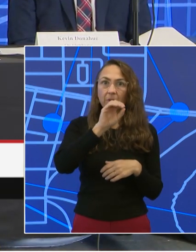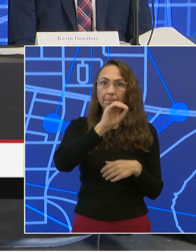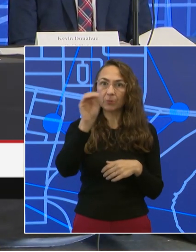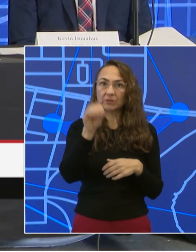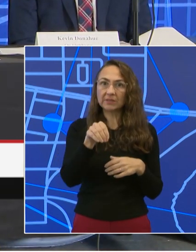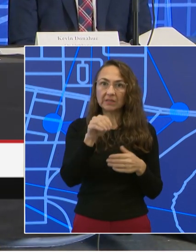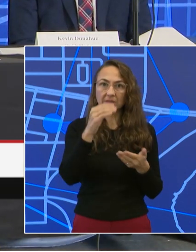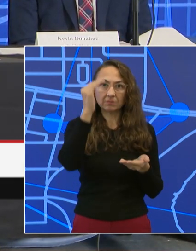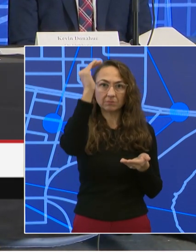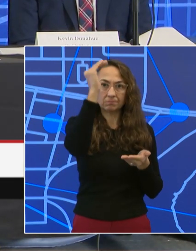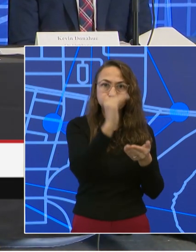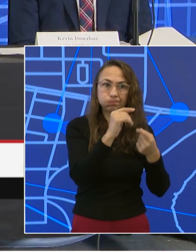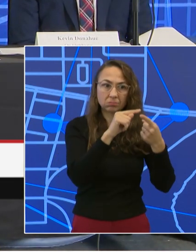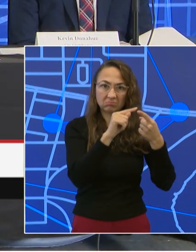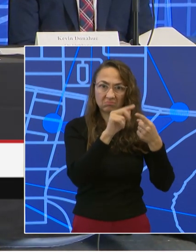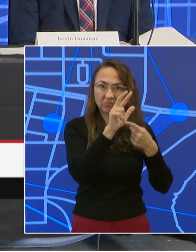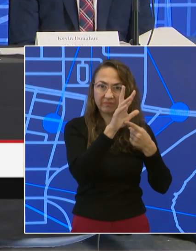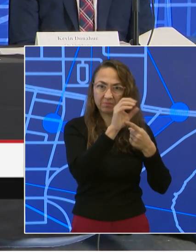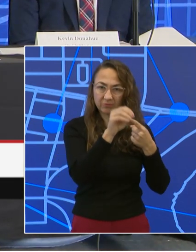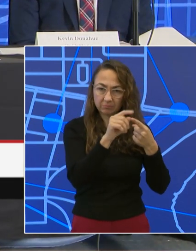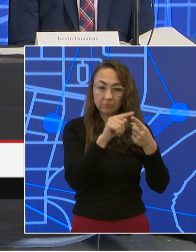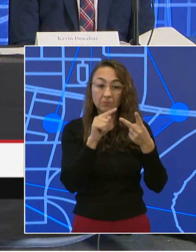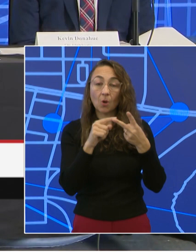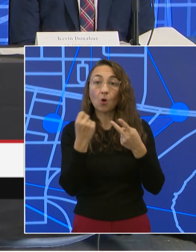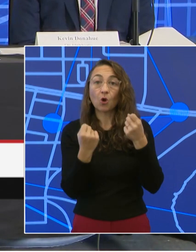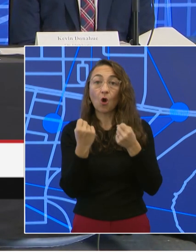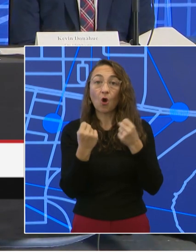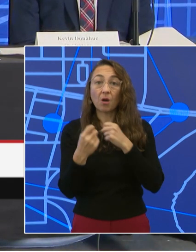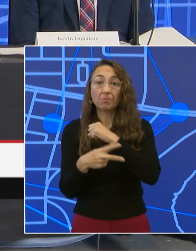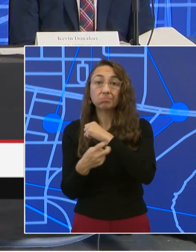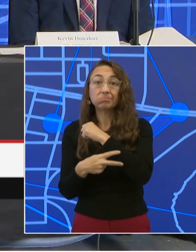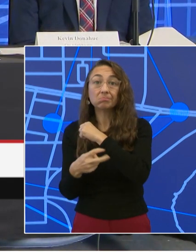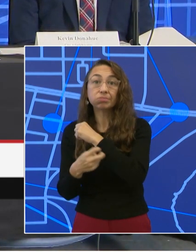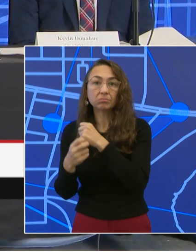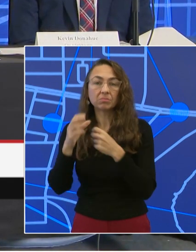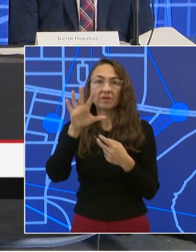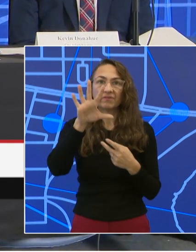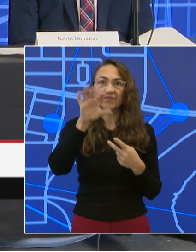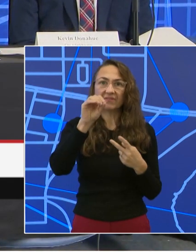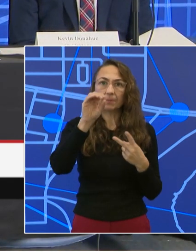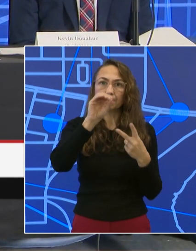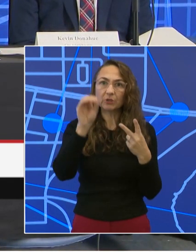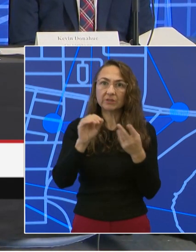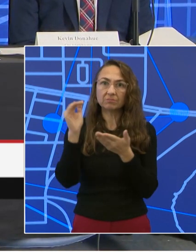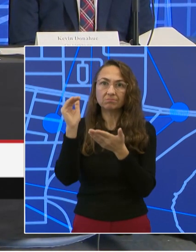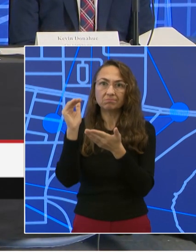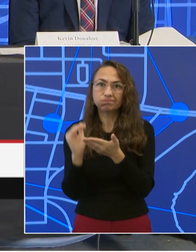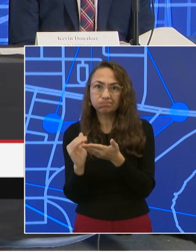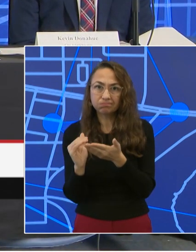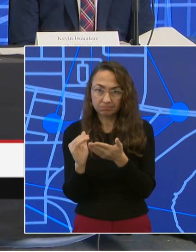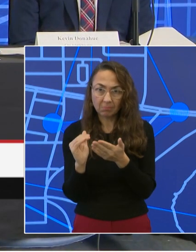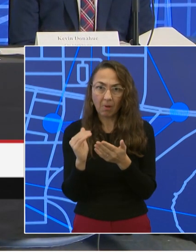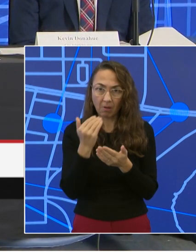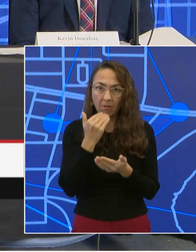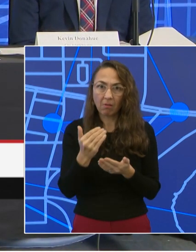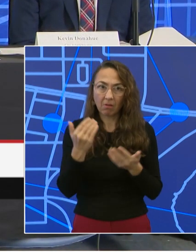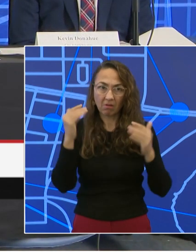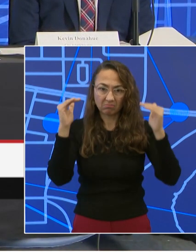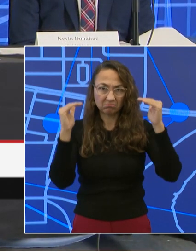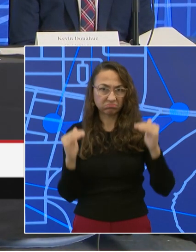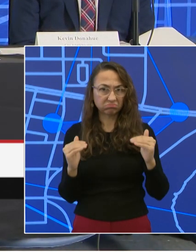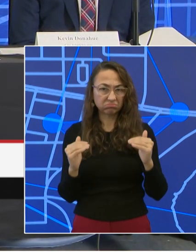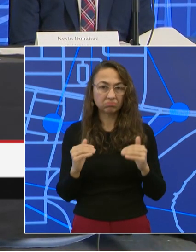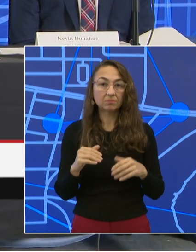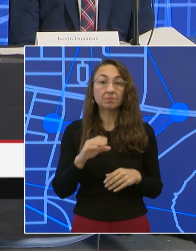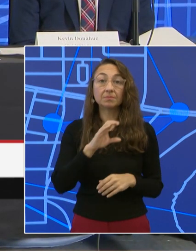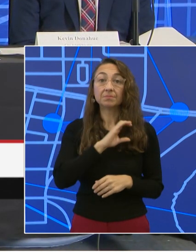nearly 50% in the same amount of time. And the chief will show in just a few moments,